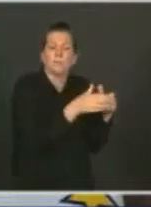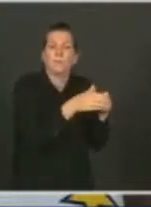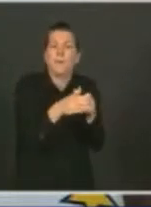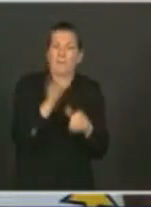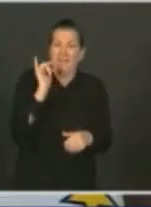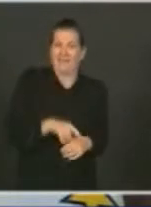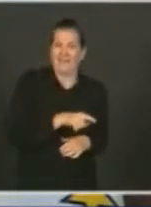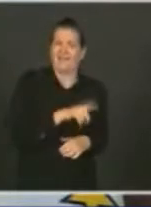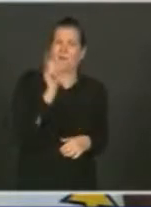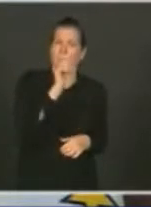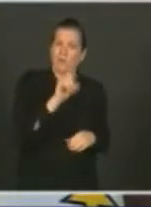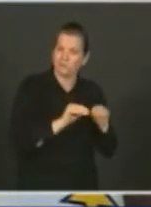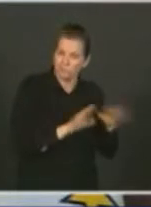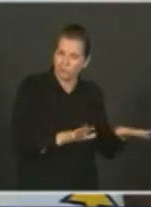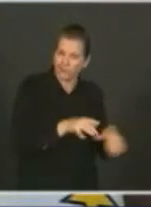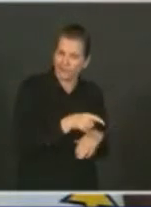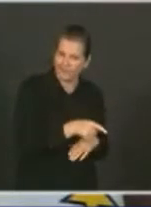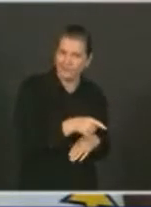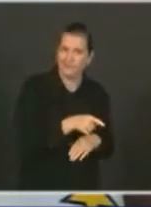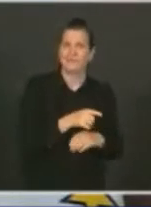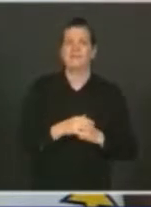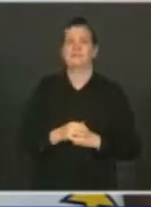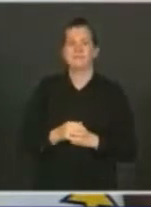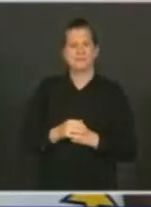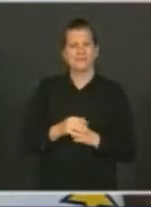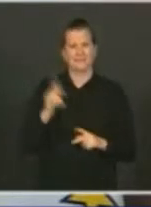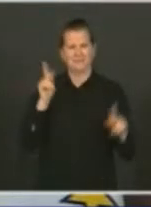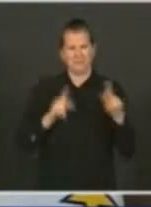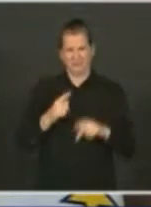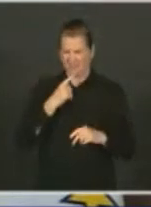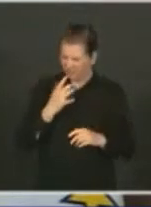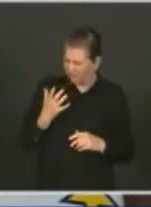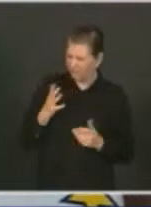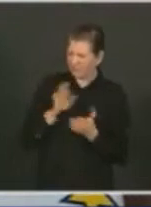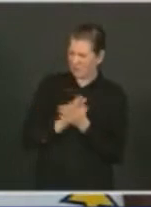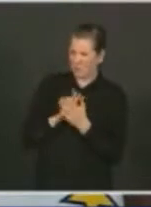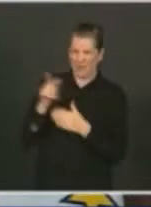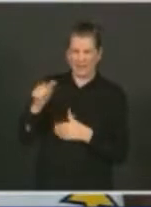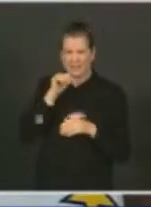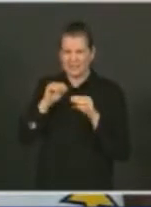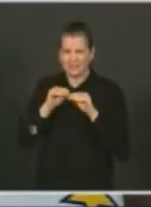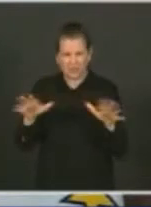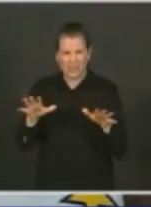not schools, and if we're doing a lot of testing,